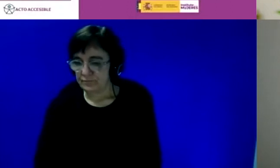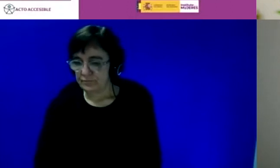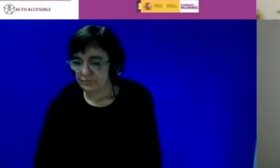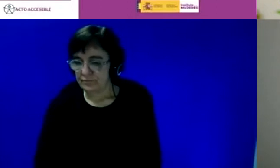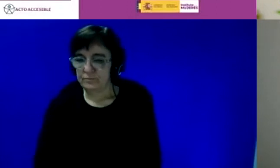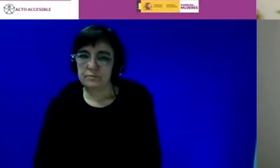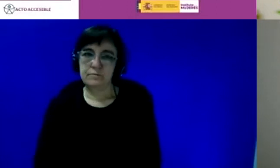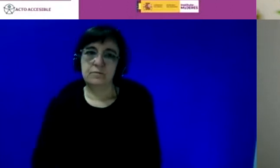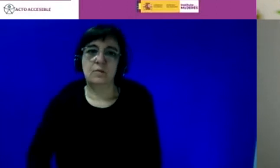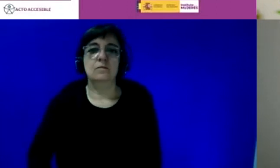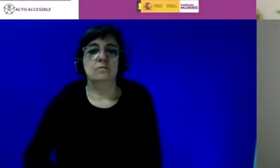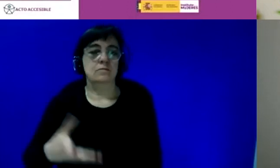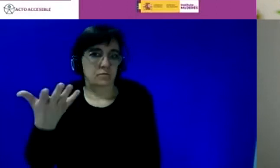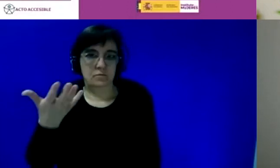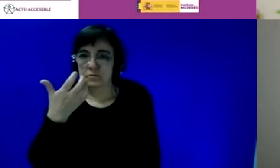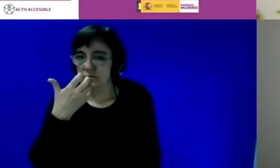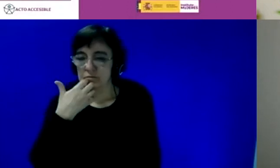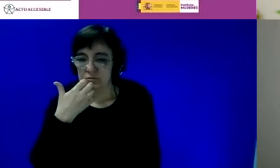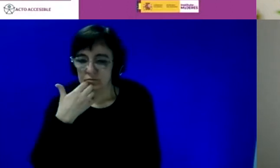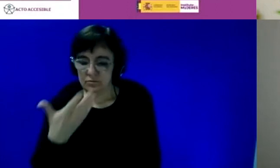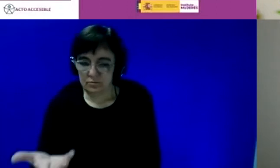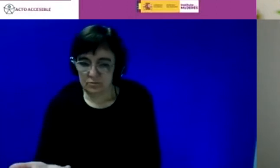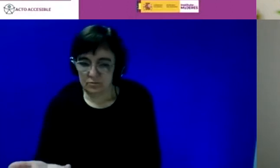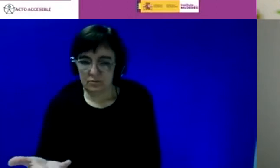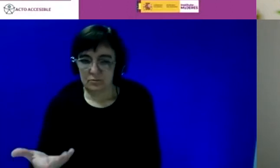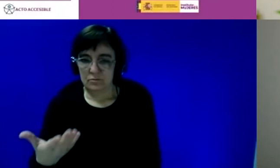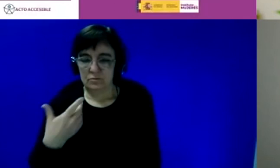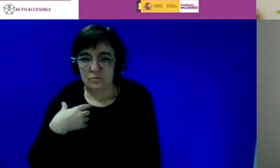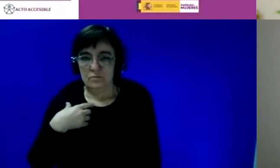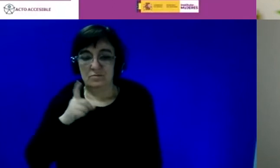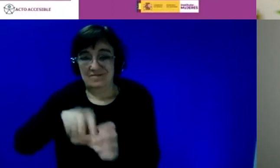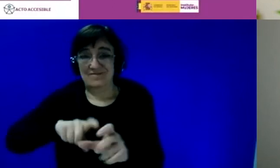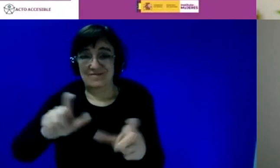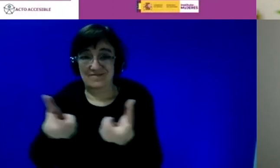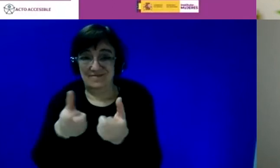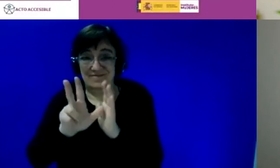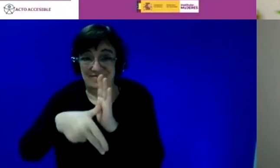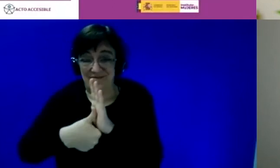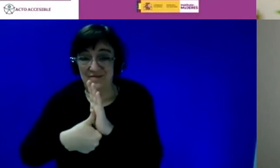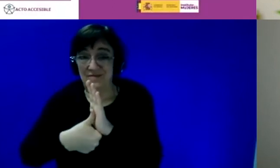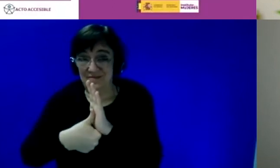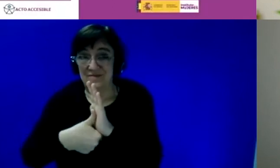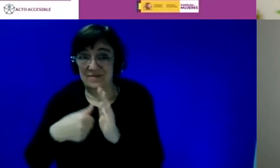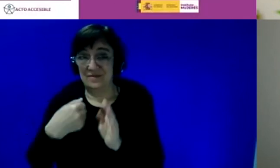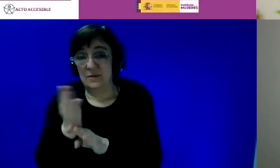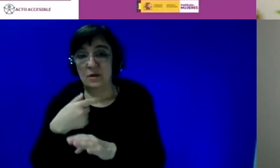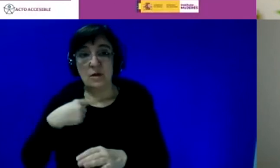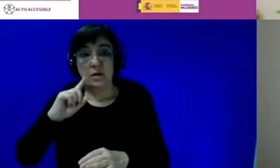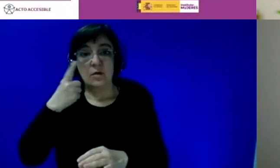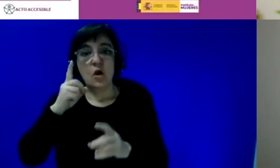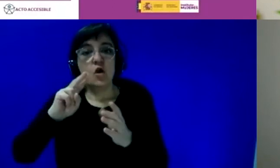I was late in joining this meeting because we have to immediately find a solution how to deliver